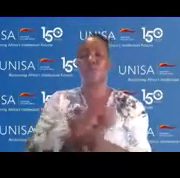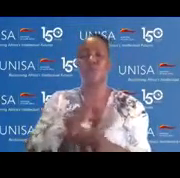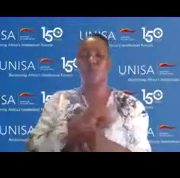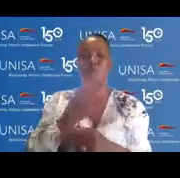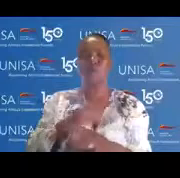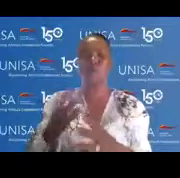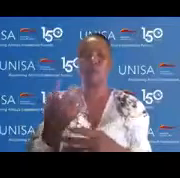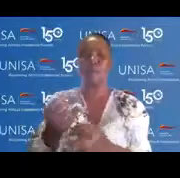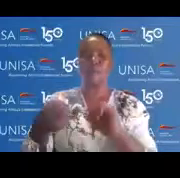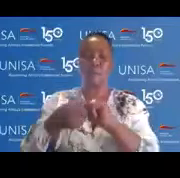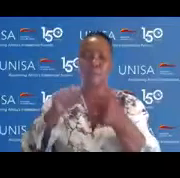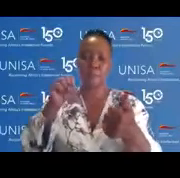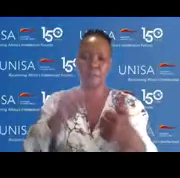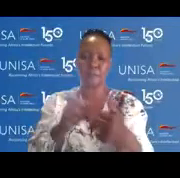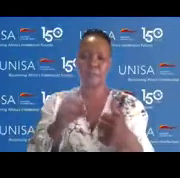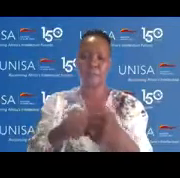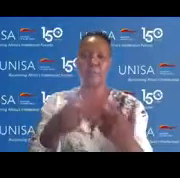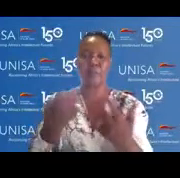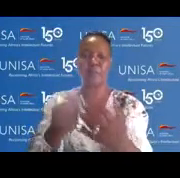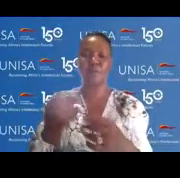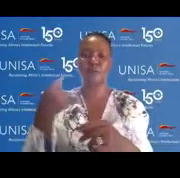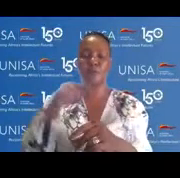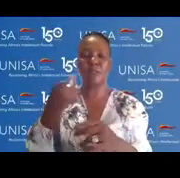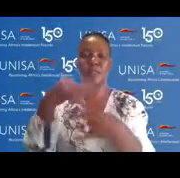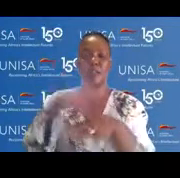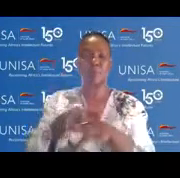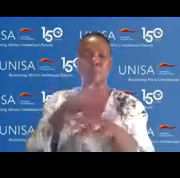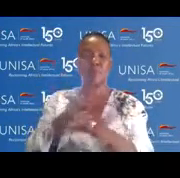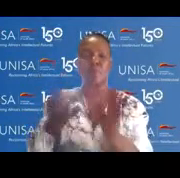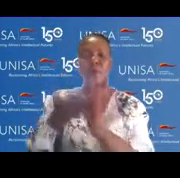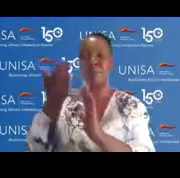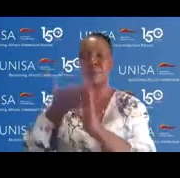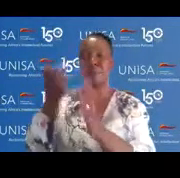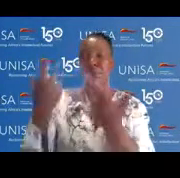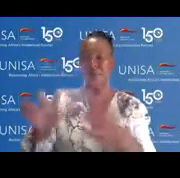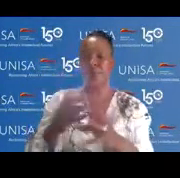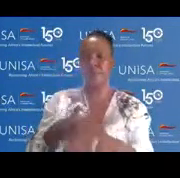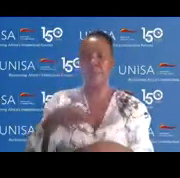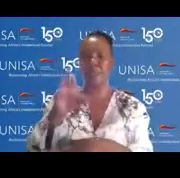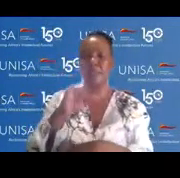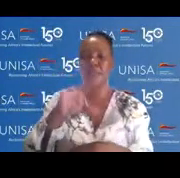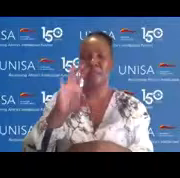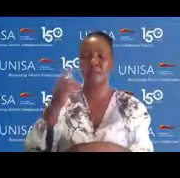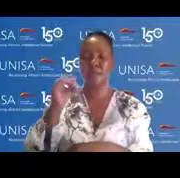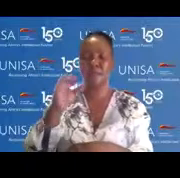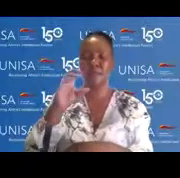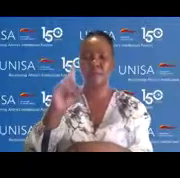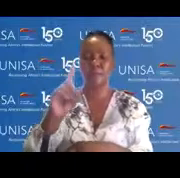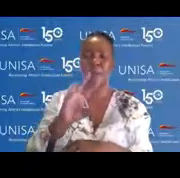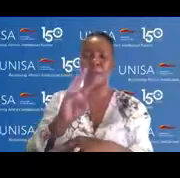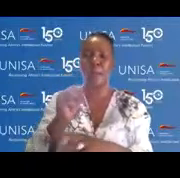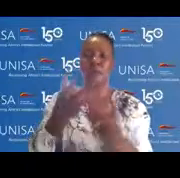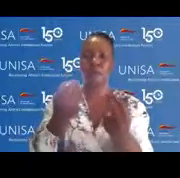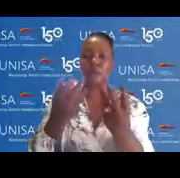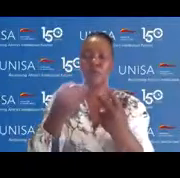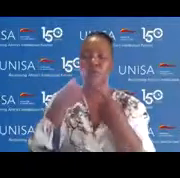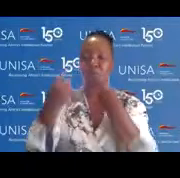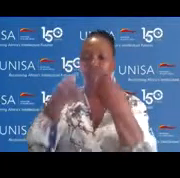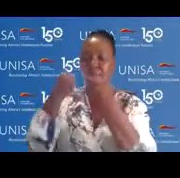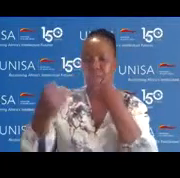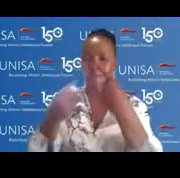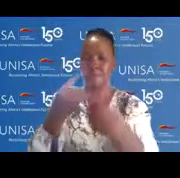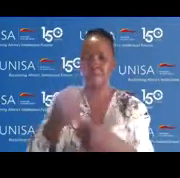problem, especially when the website is updated. And there, Richard just posted a real Microsoft answer to what